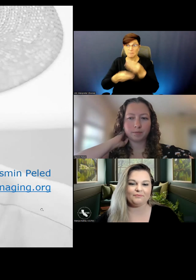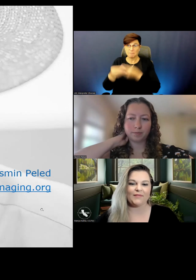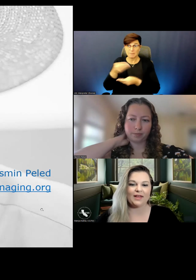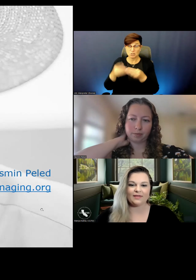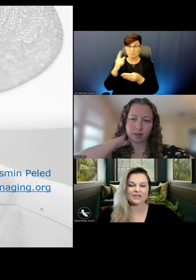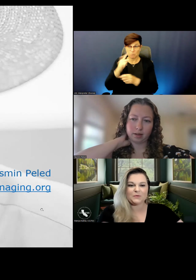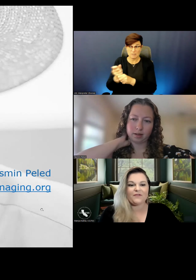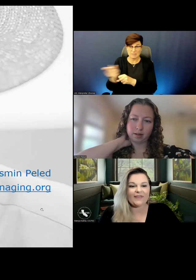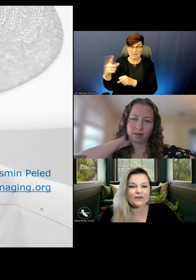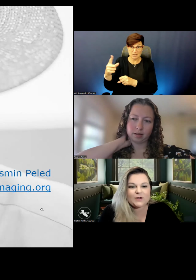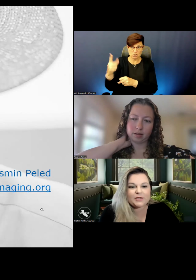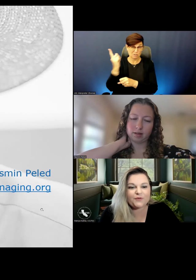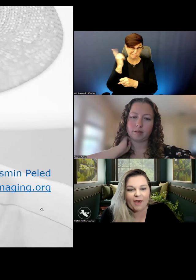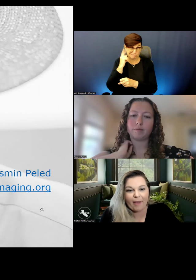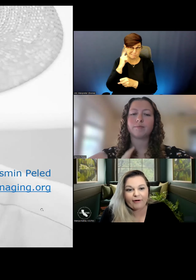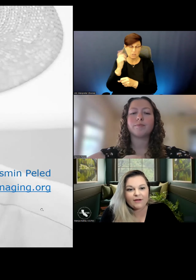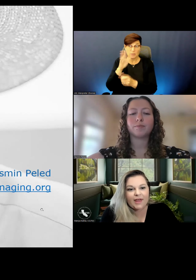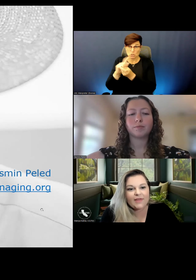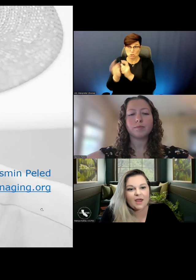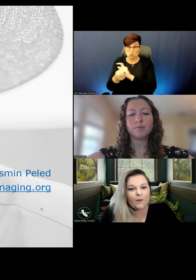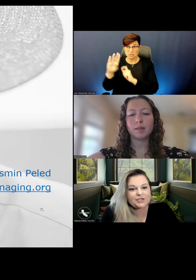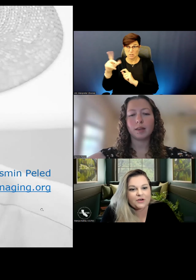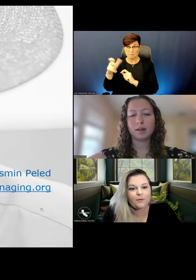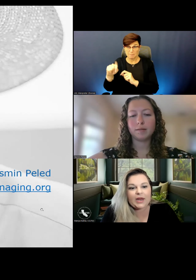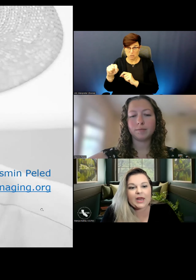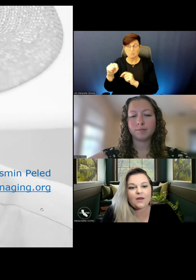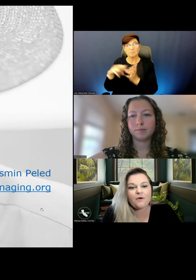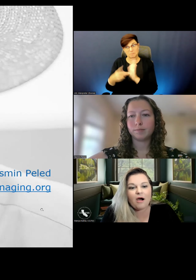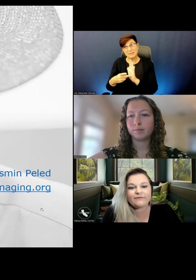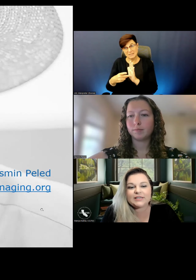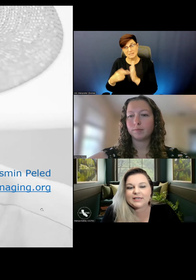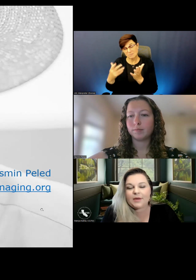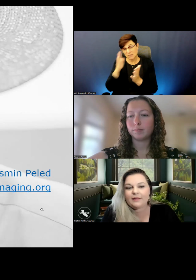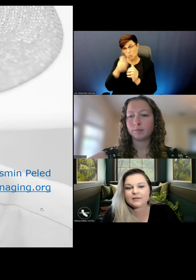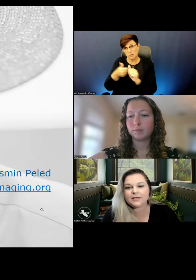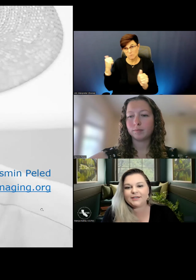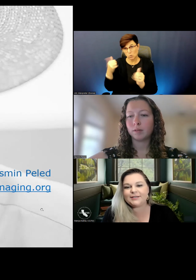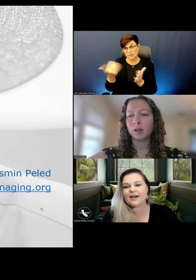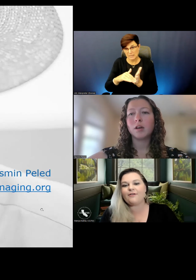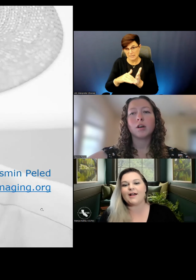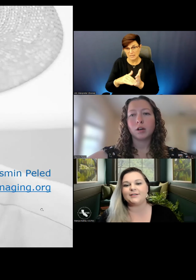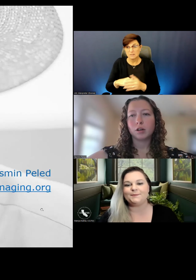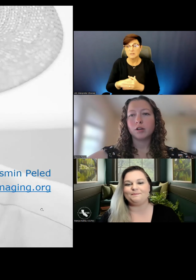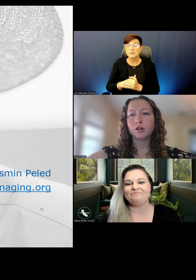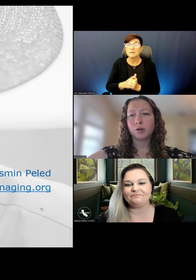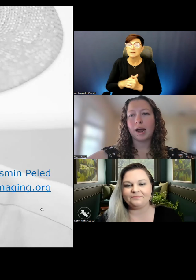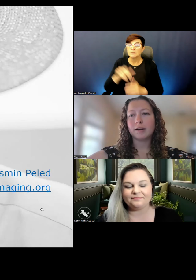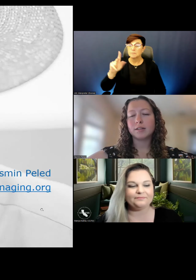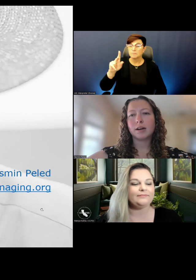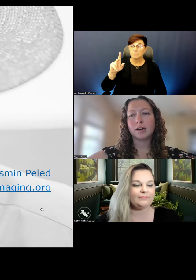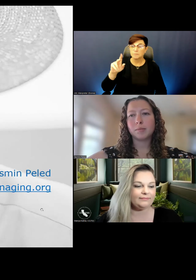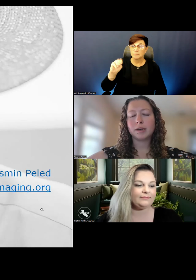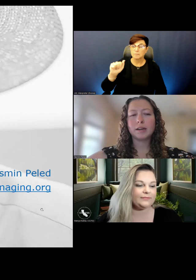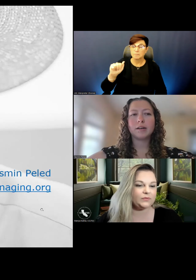year. That's perfect. Thank you so much for that background. And then a question from Nina. No conference committee this year, is that correct?